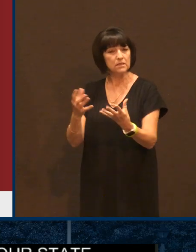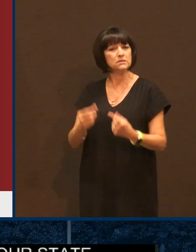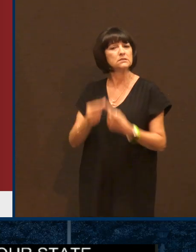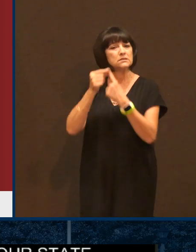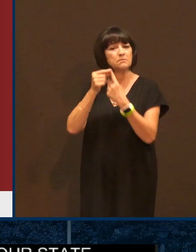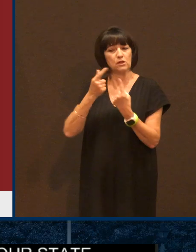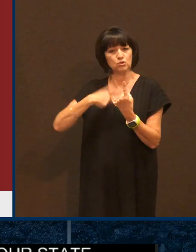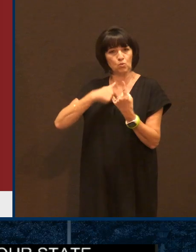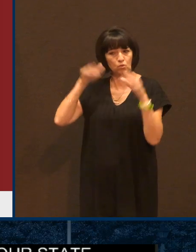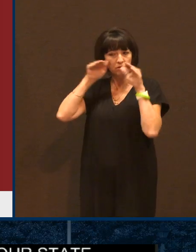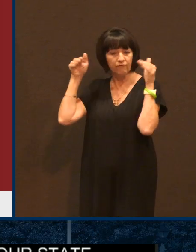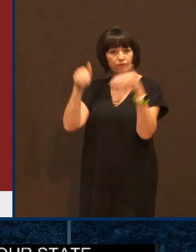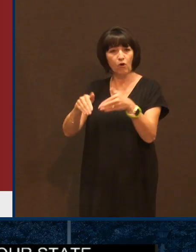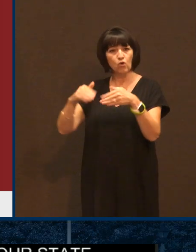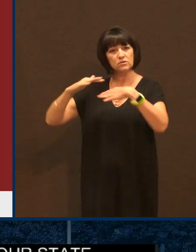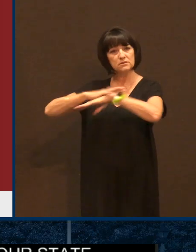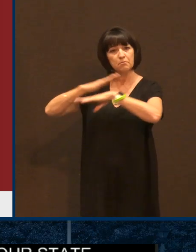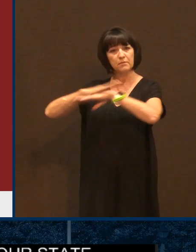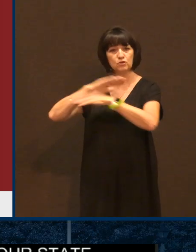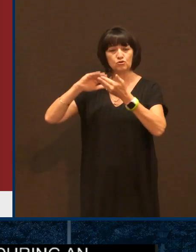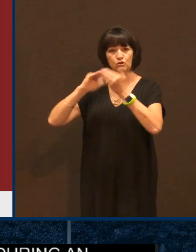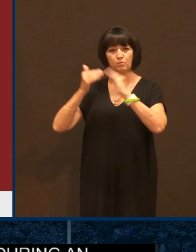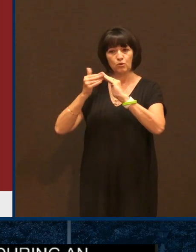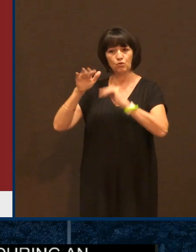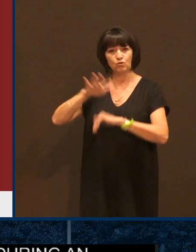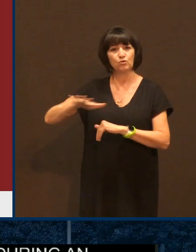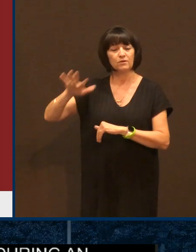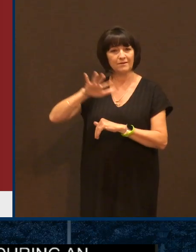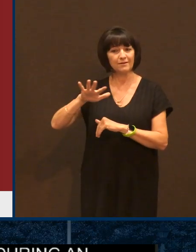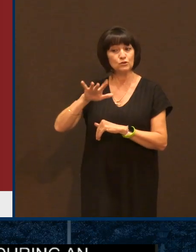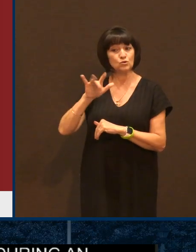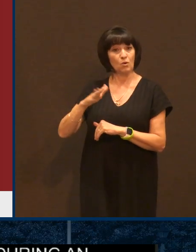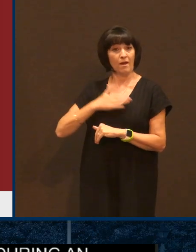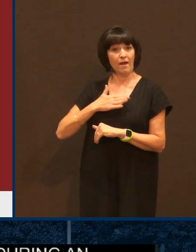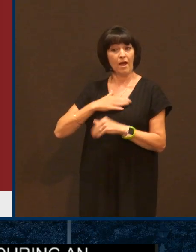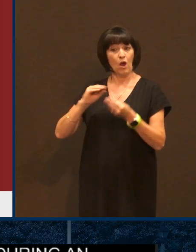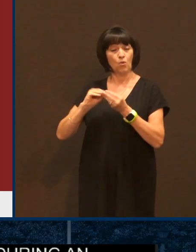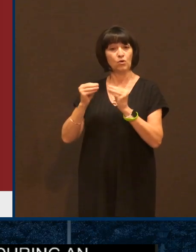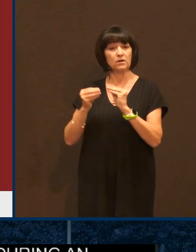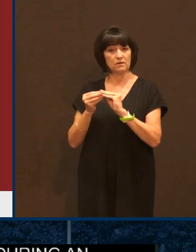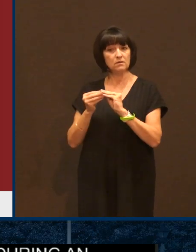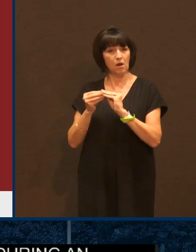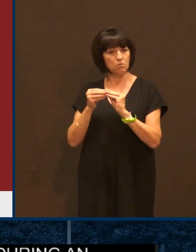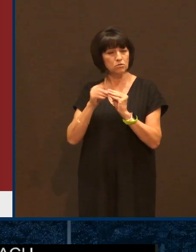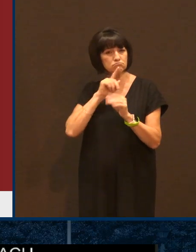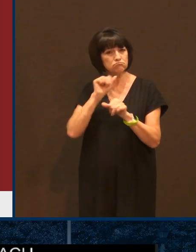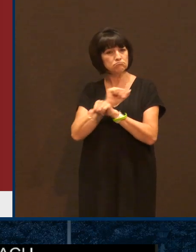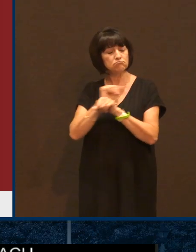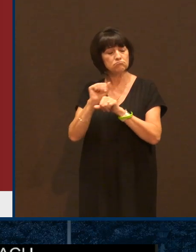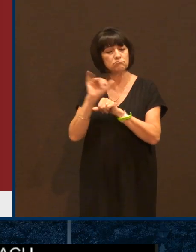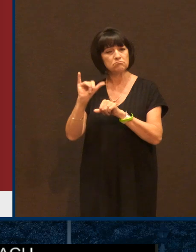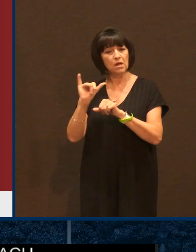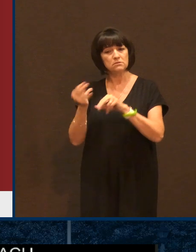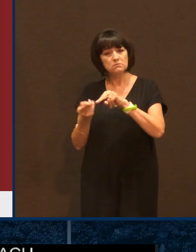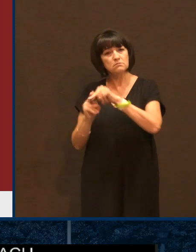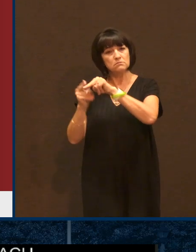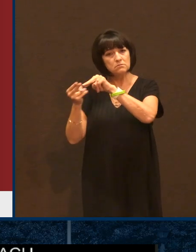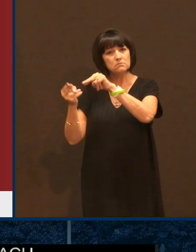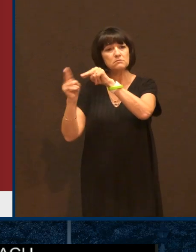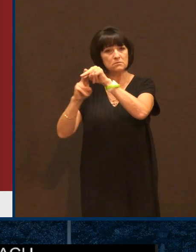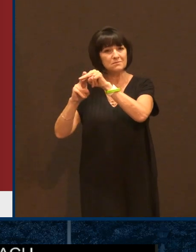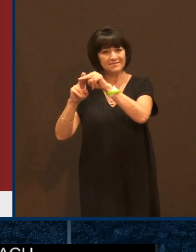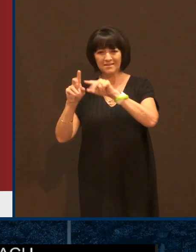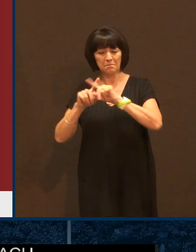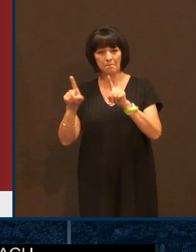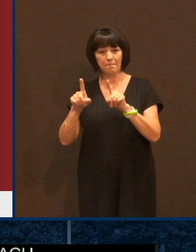communities, which pushed our numbers above that second metric, while we were 50% better than the